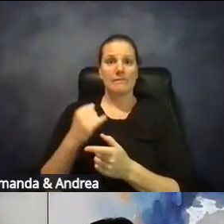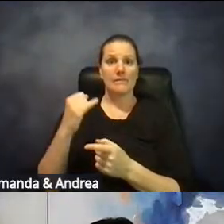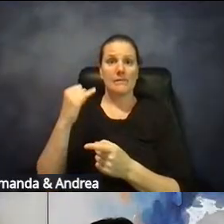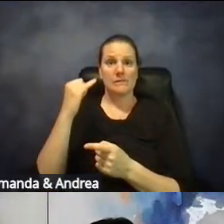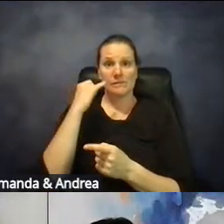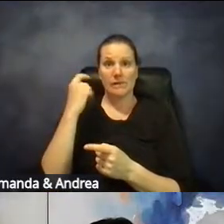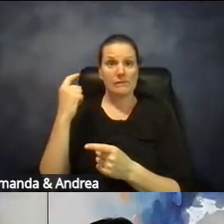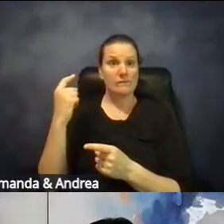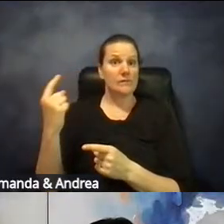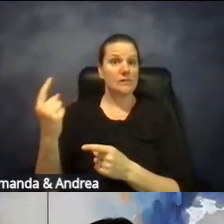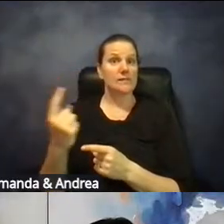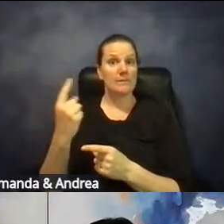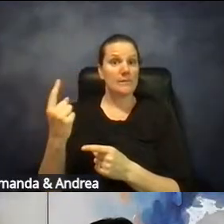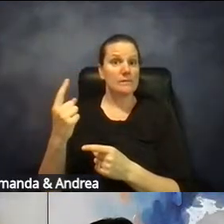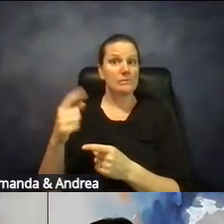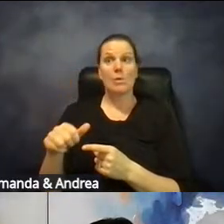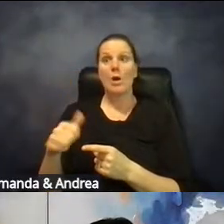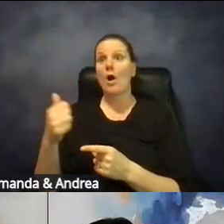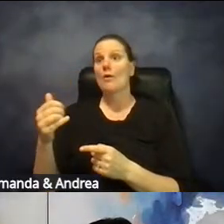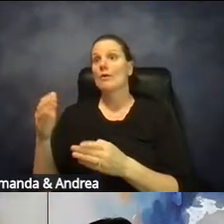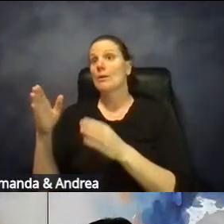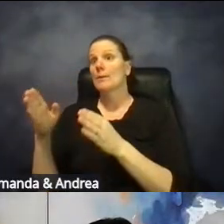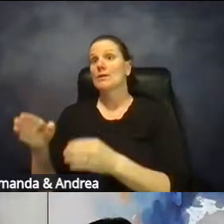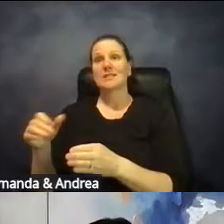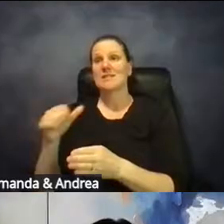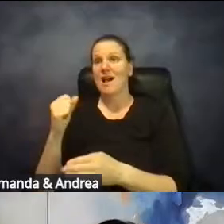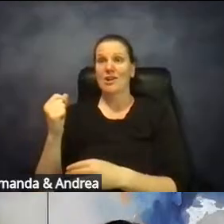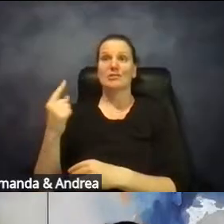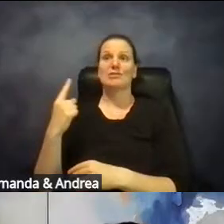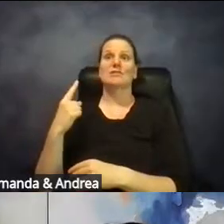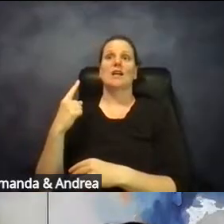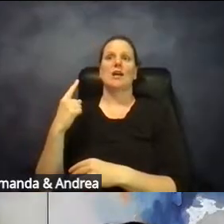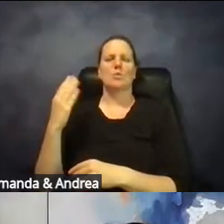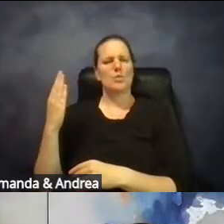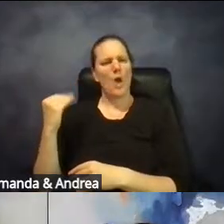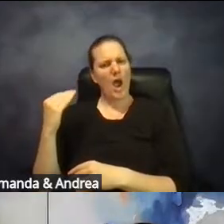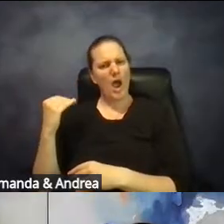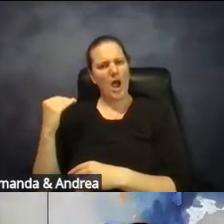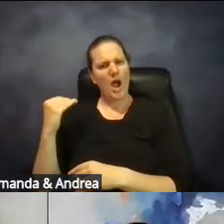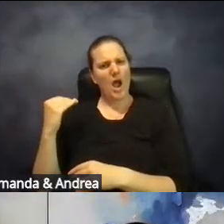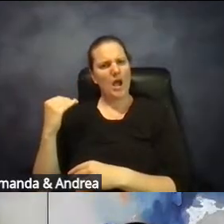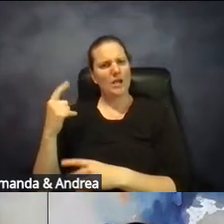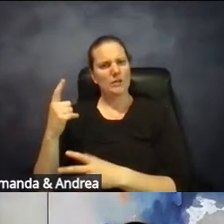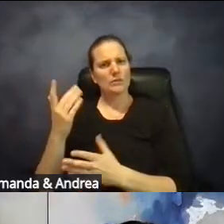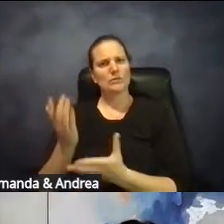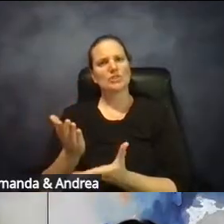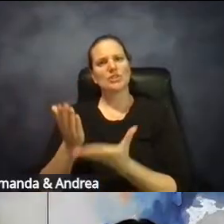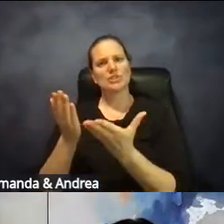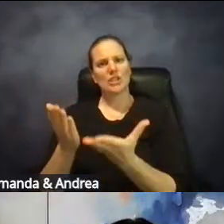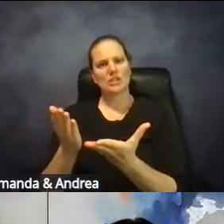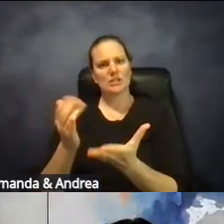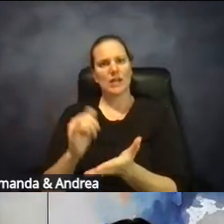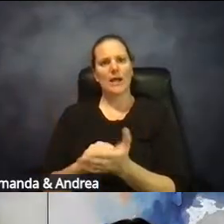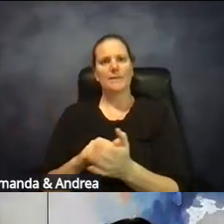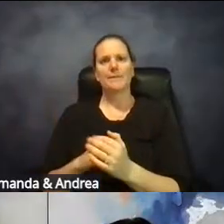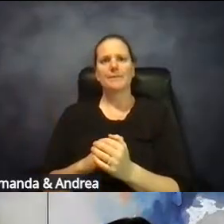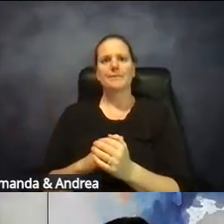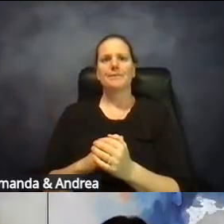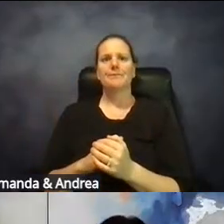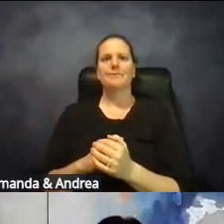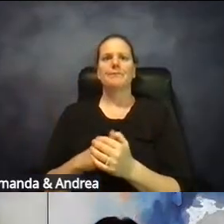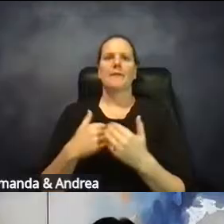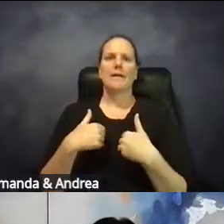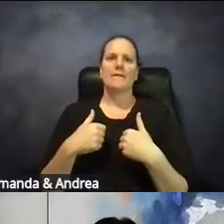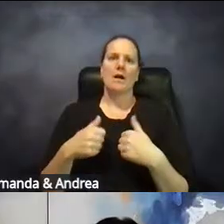that another member didn't understand why you might suggest it, it gave an opportunity